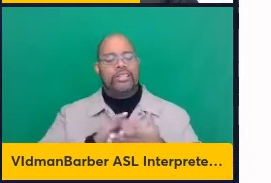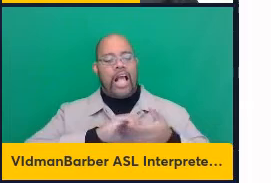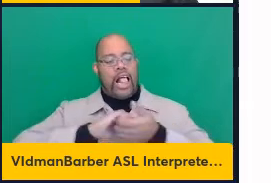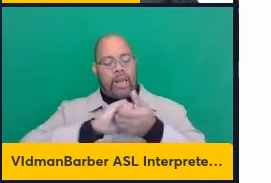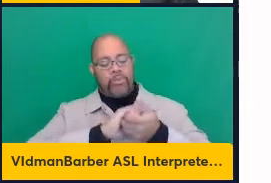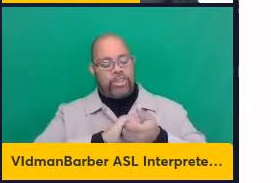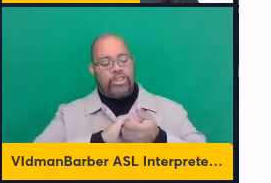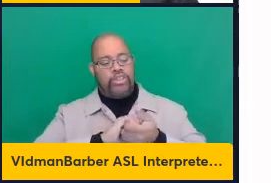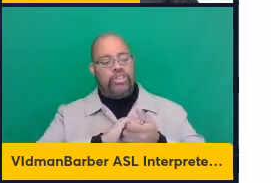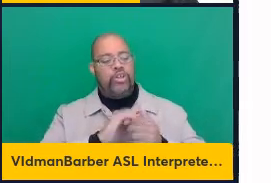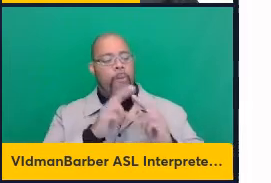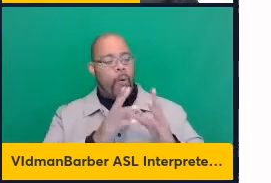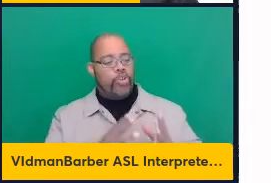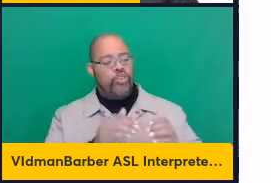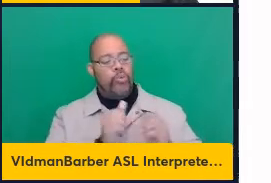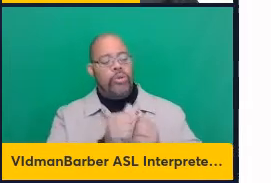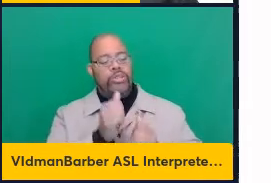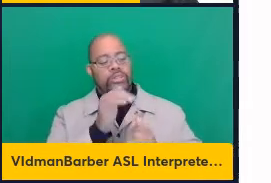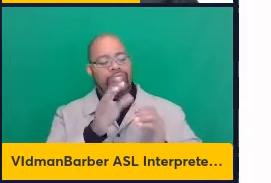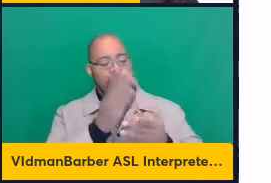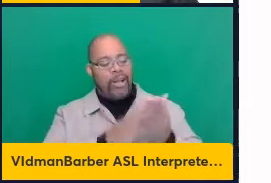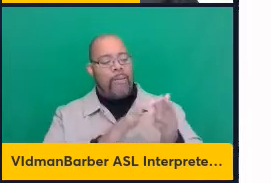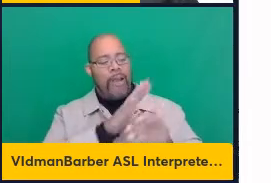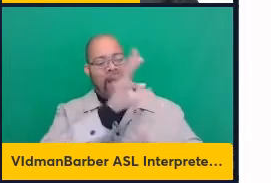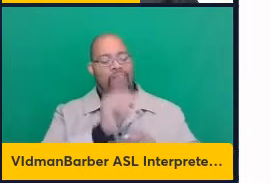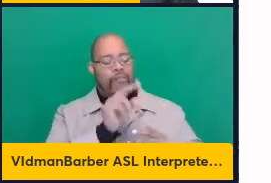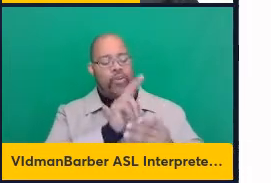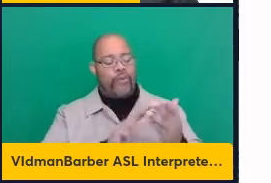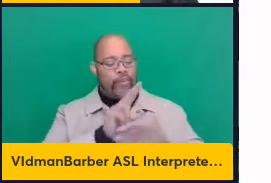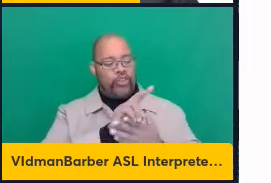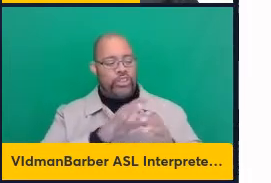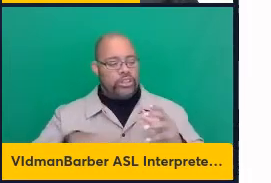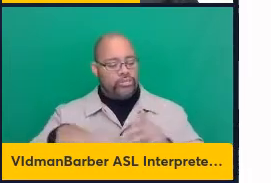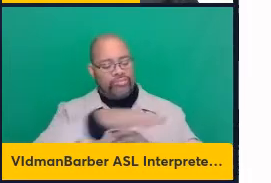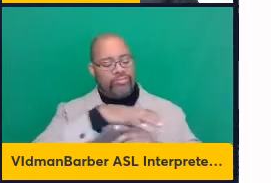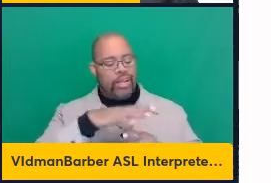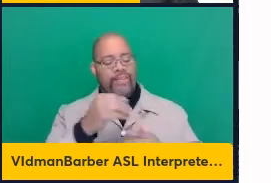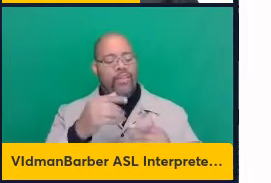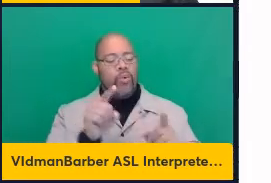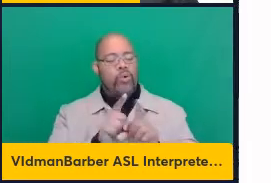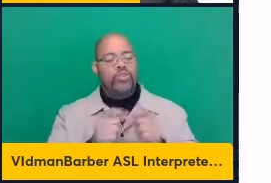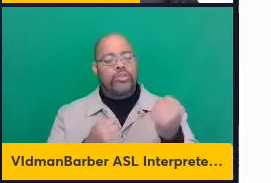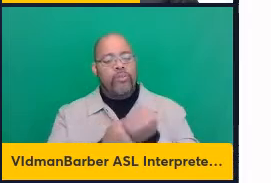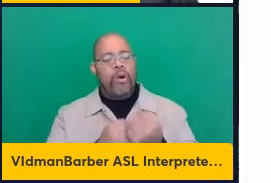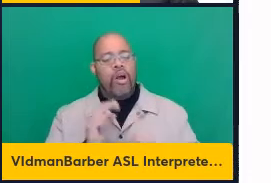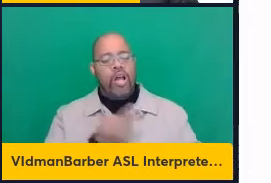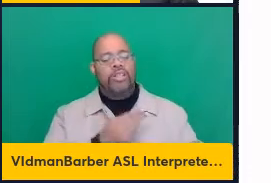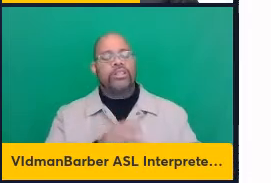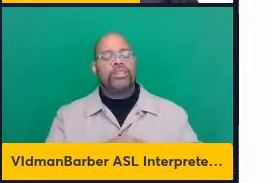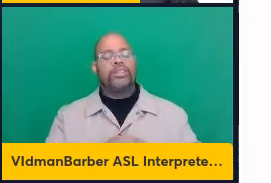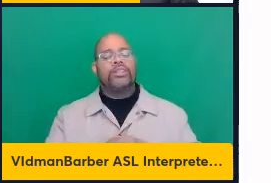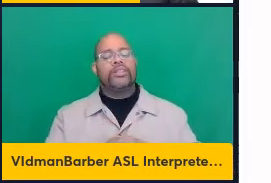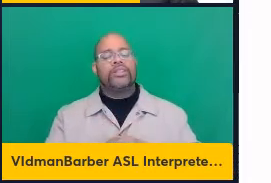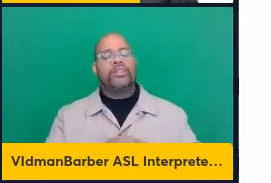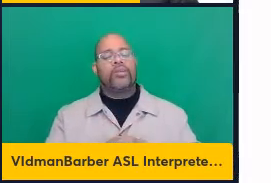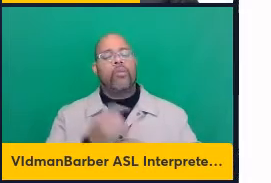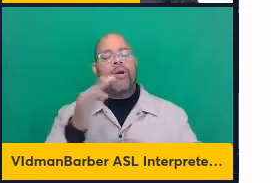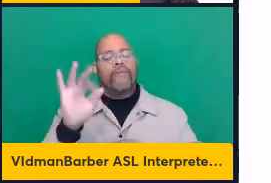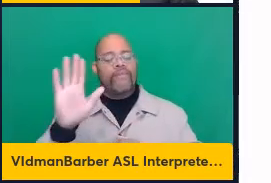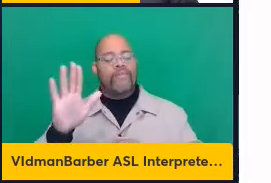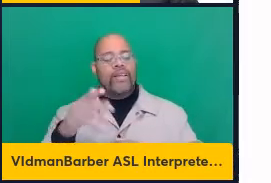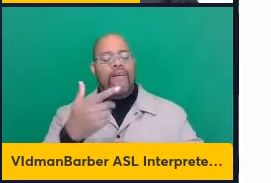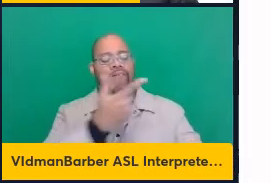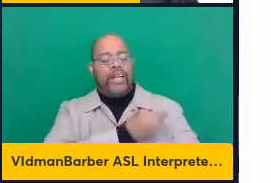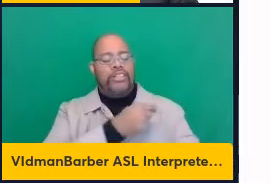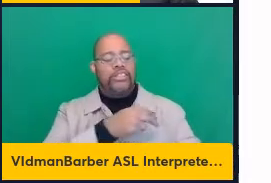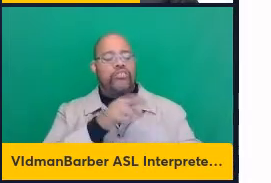collaboration or a partnership between selected African universities. And they have also supported us as one of their vaccine